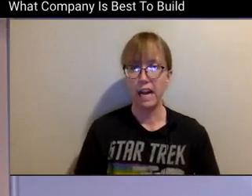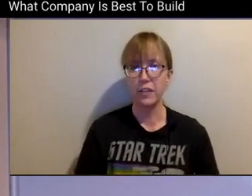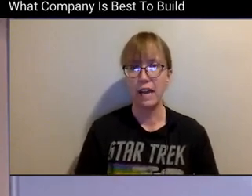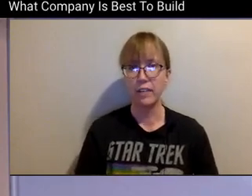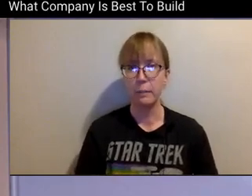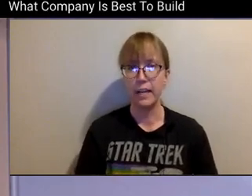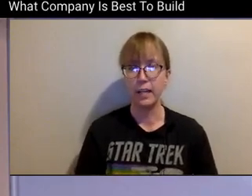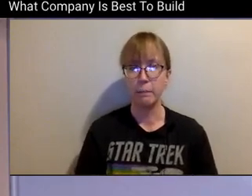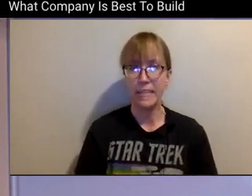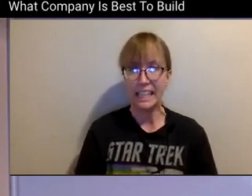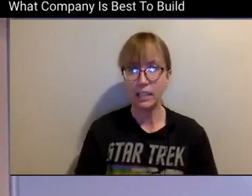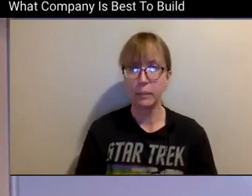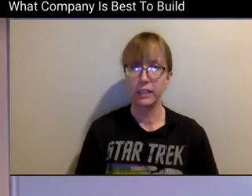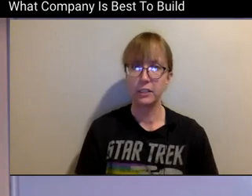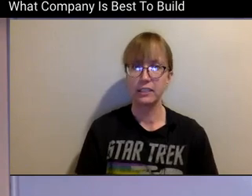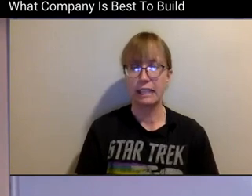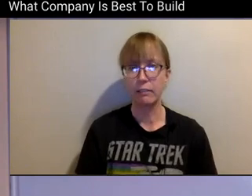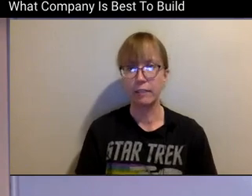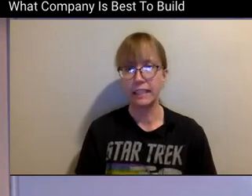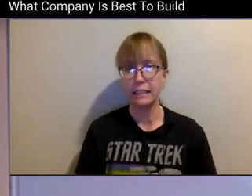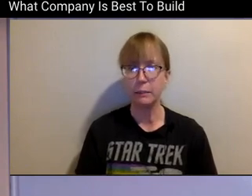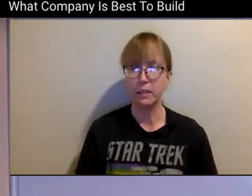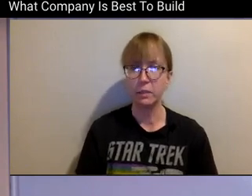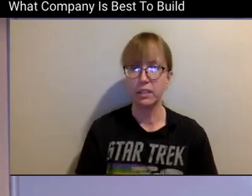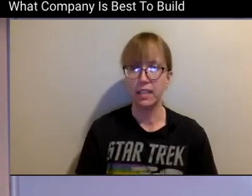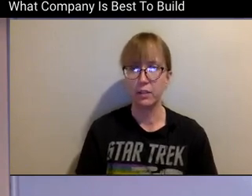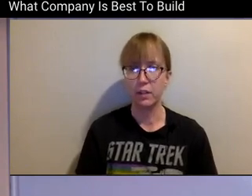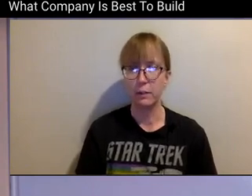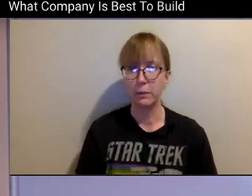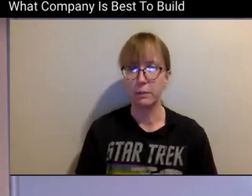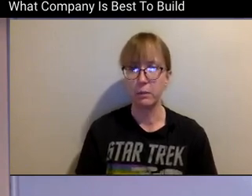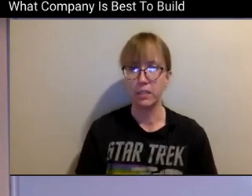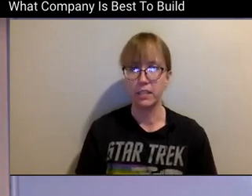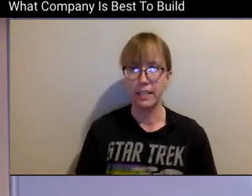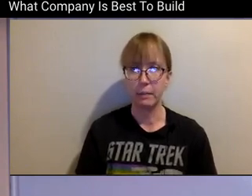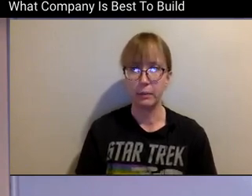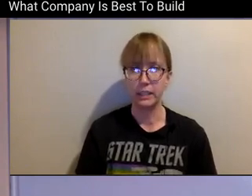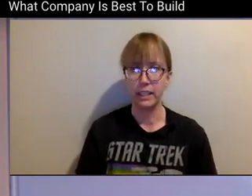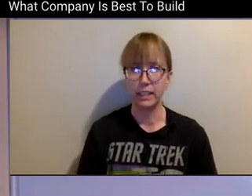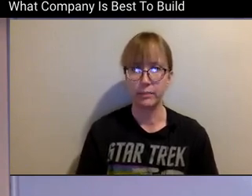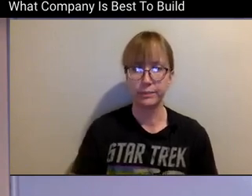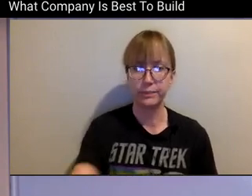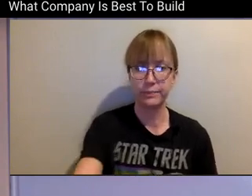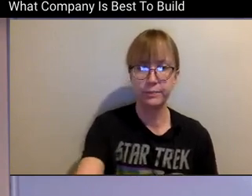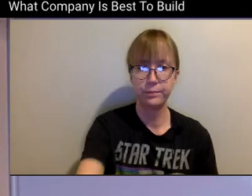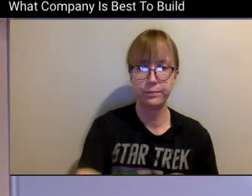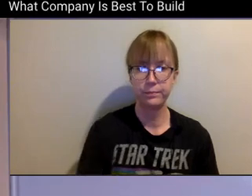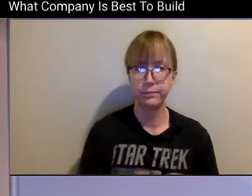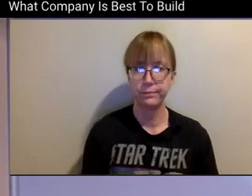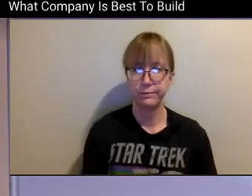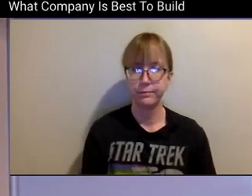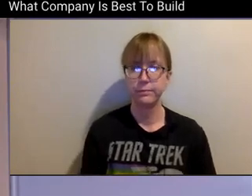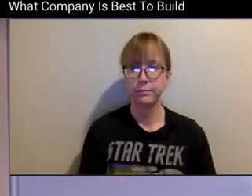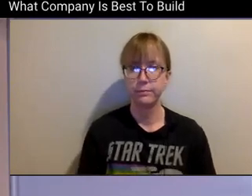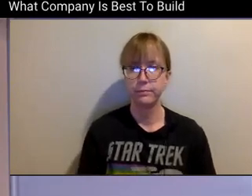don't actually have any meaning, but they're just like fancy buzzwords that draw on people's emotions and get people excited. It doesn't matter